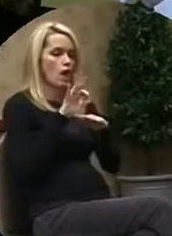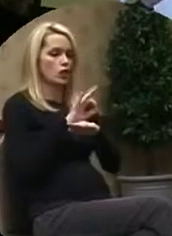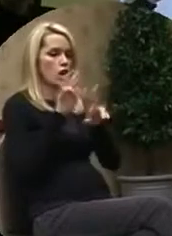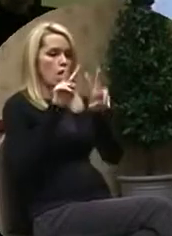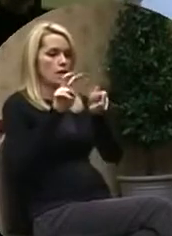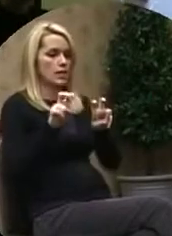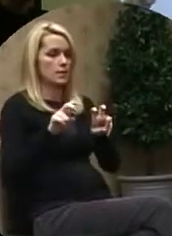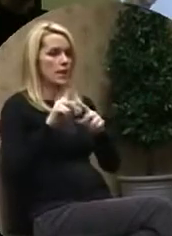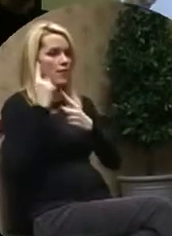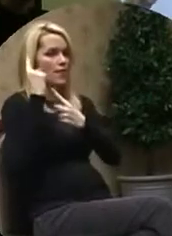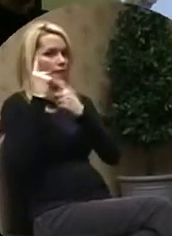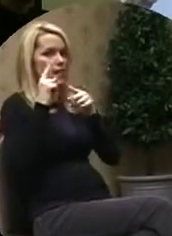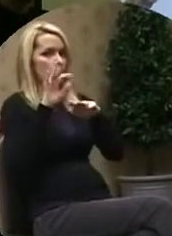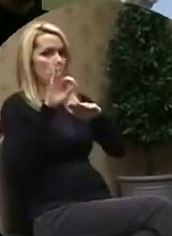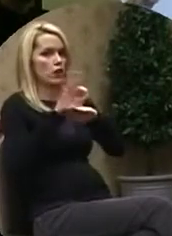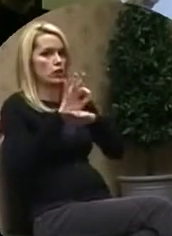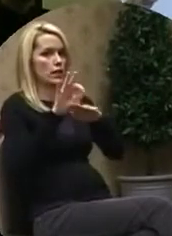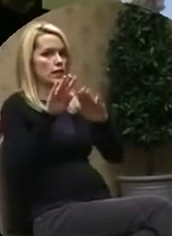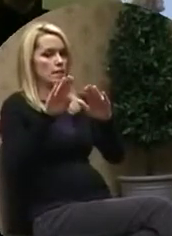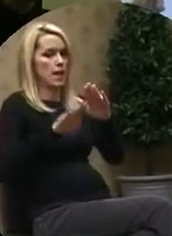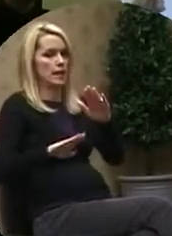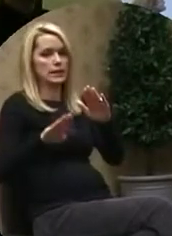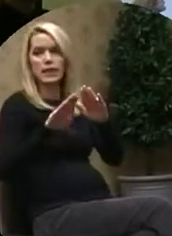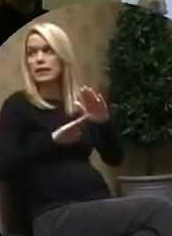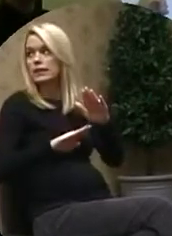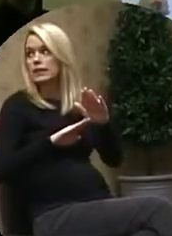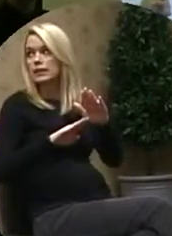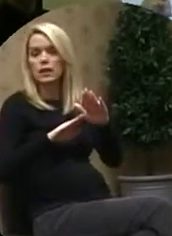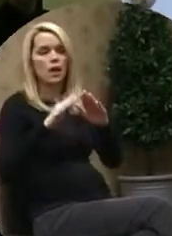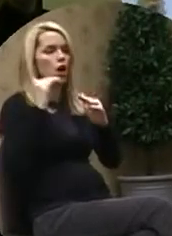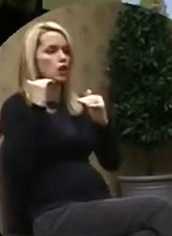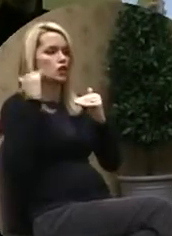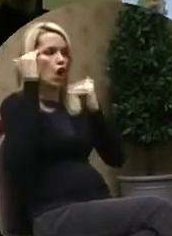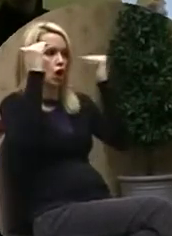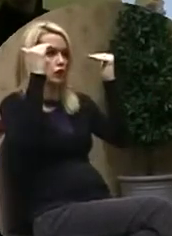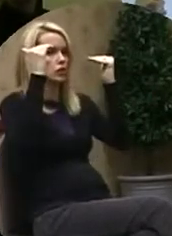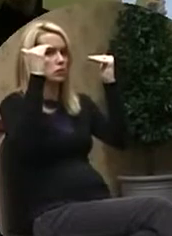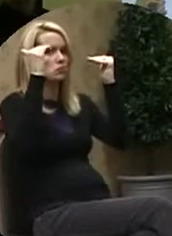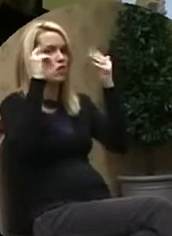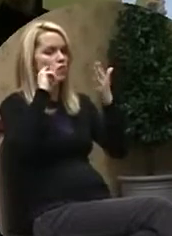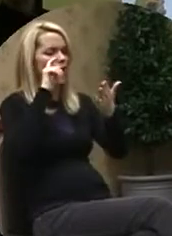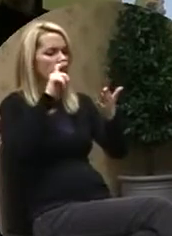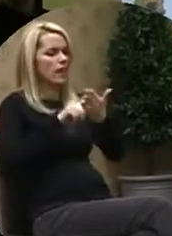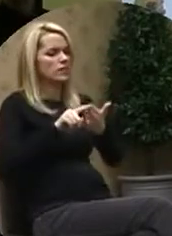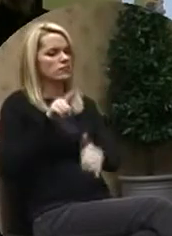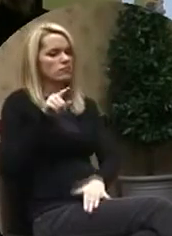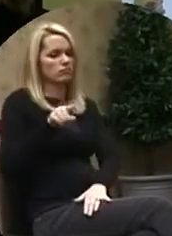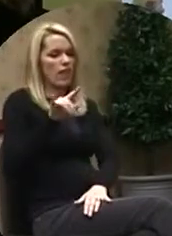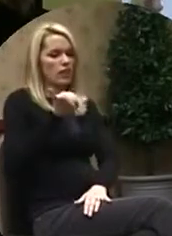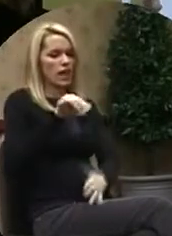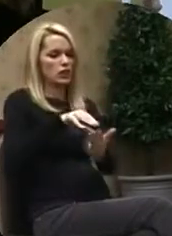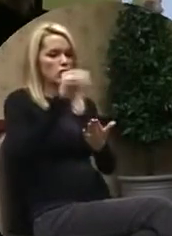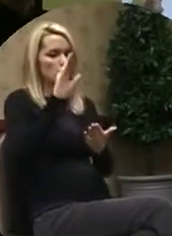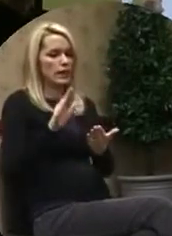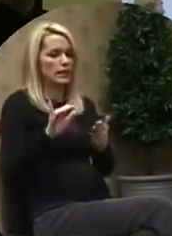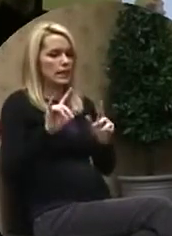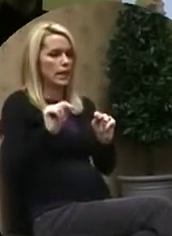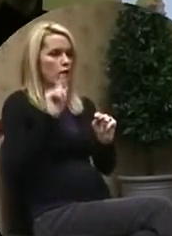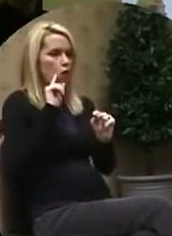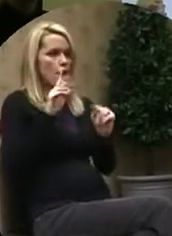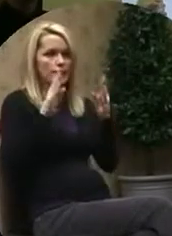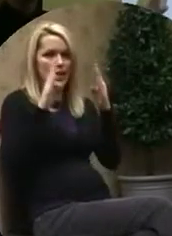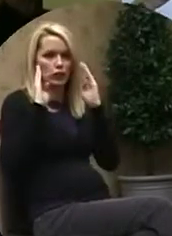is the lowest end of that spectrum. This is the adult who simply says, I think they did that to get attention. I think they need more of